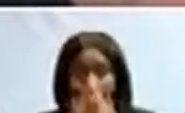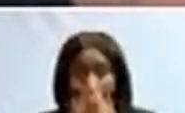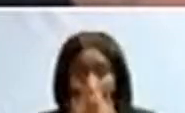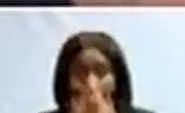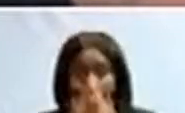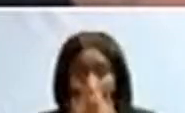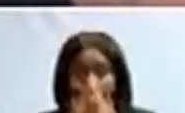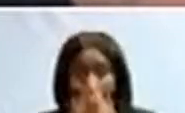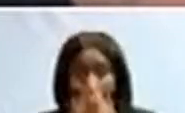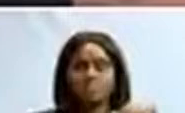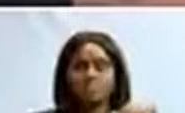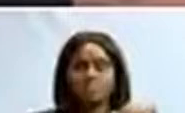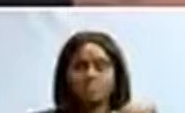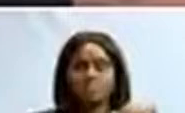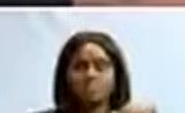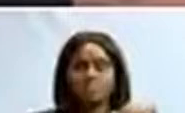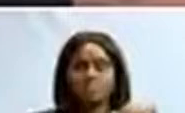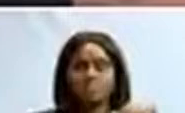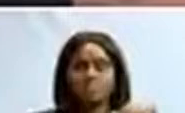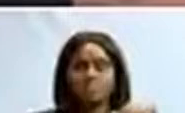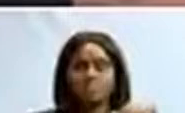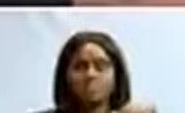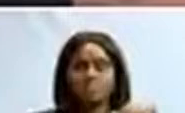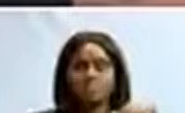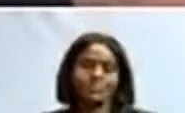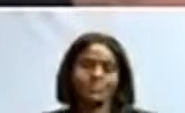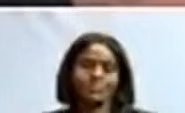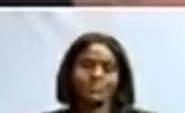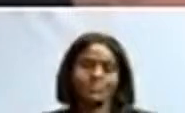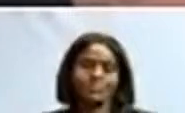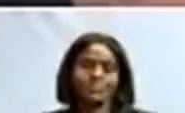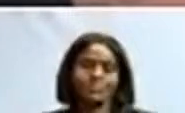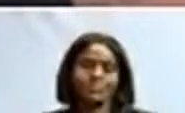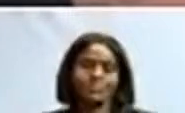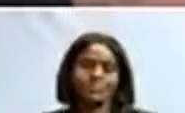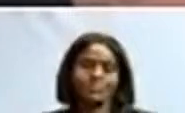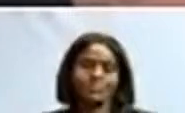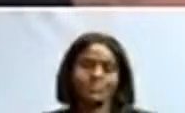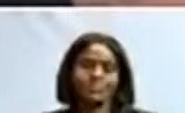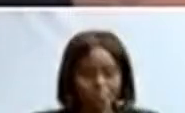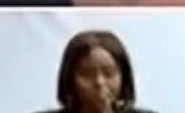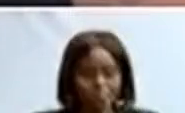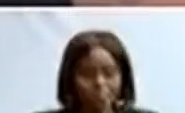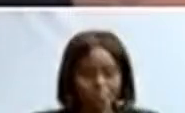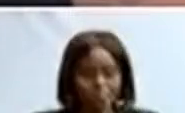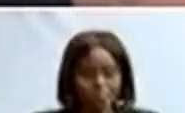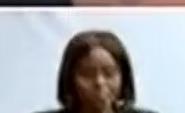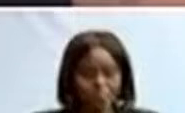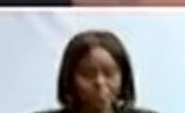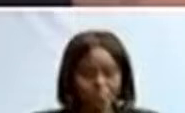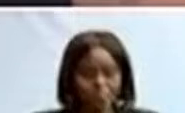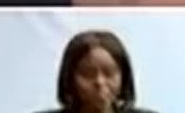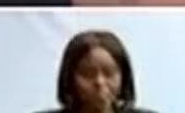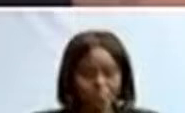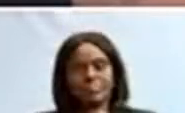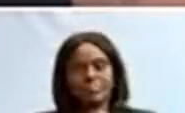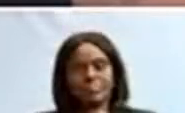Management response. Cause of query. Management wishes to acknowledge the observations made by the